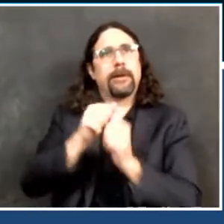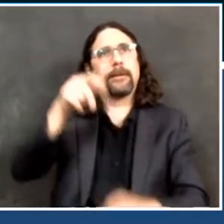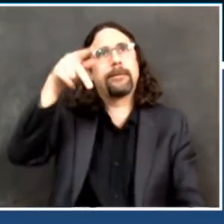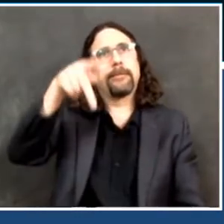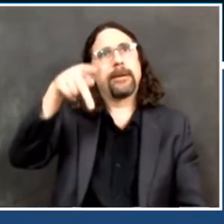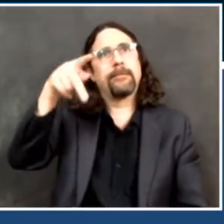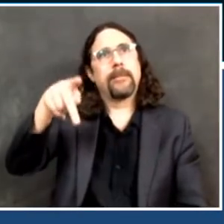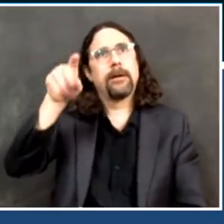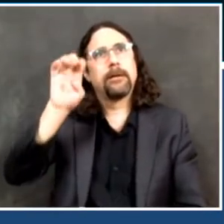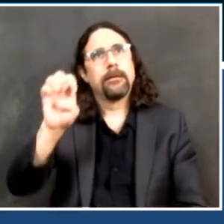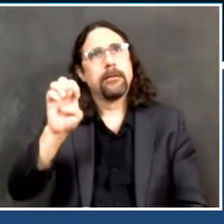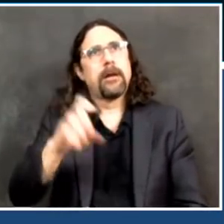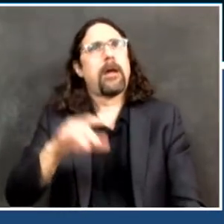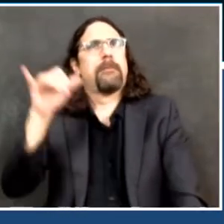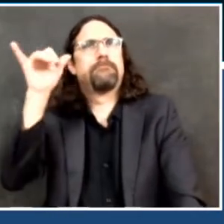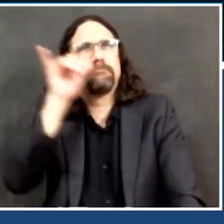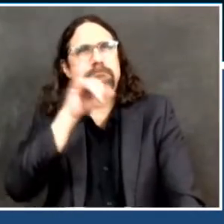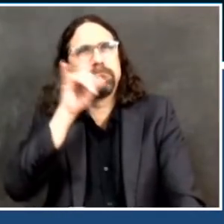deeply appreciated.